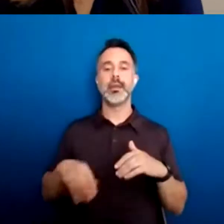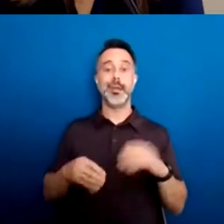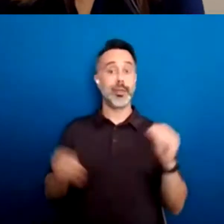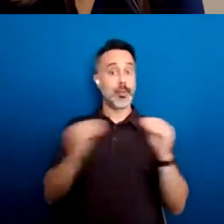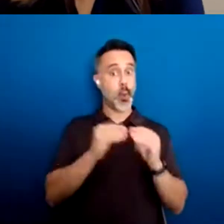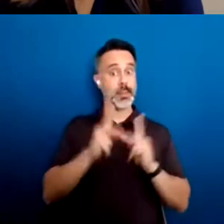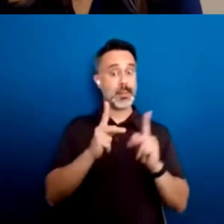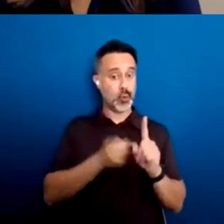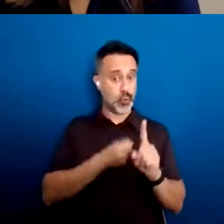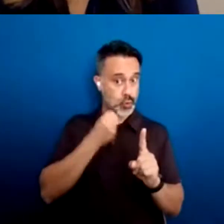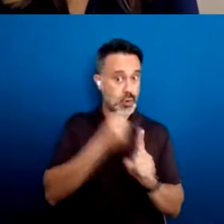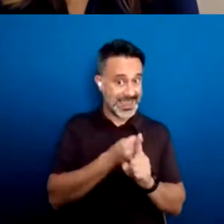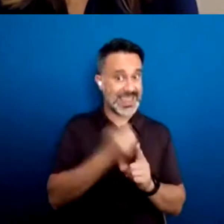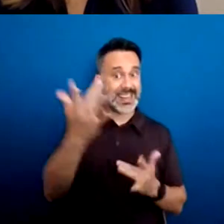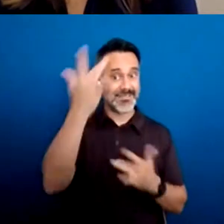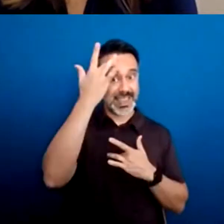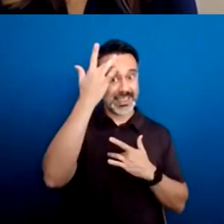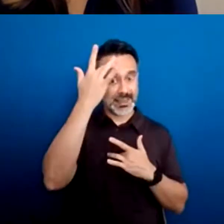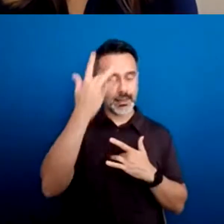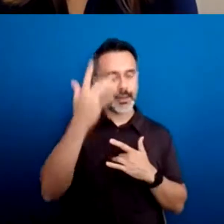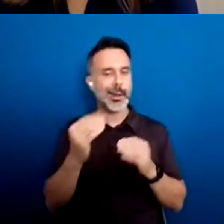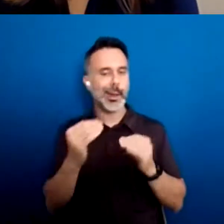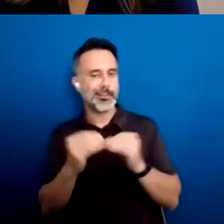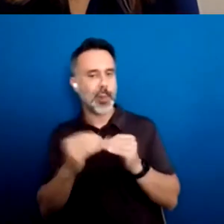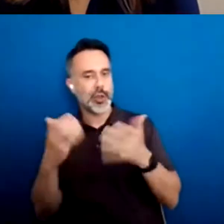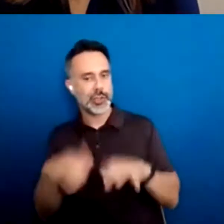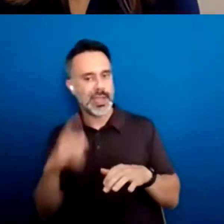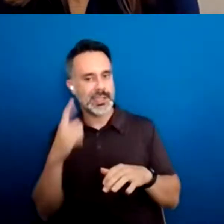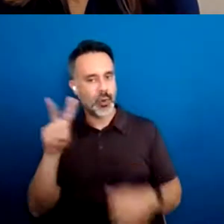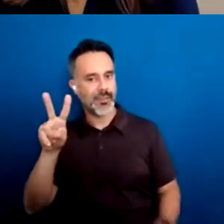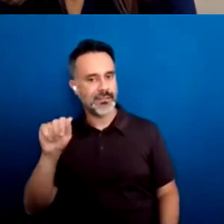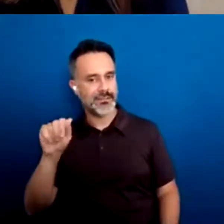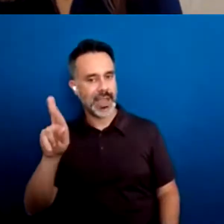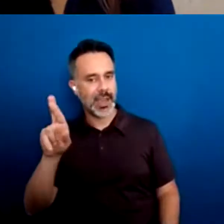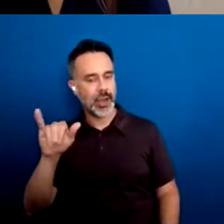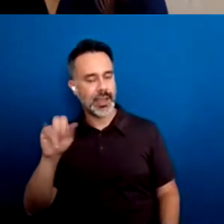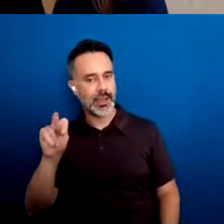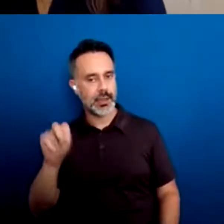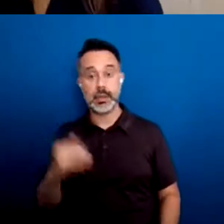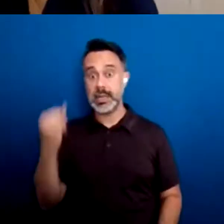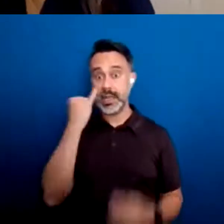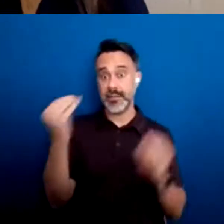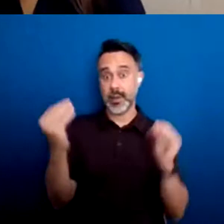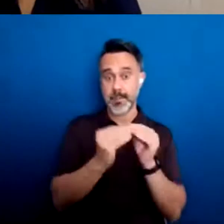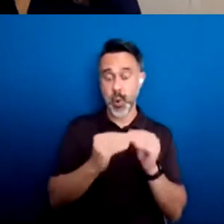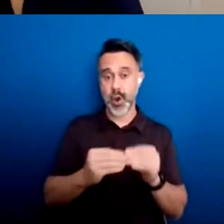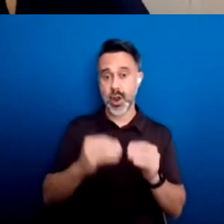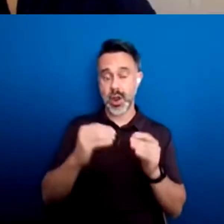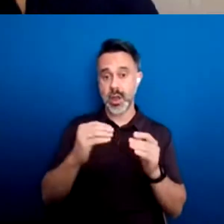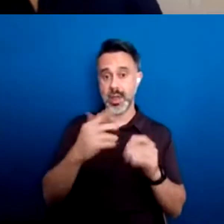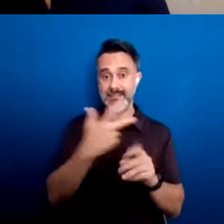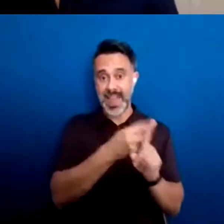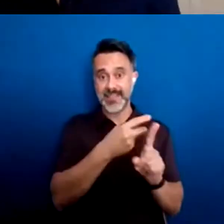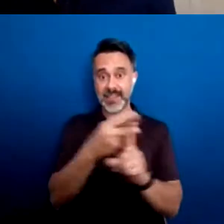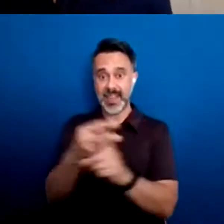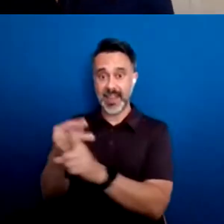more likely there are to be variants. So if you get the vaccines rolling out, you don't see the variants, you're going to see less